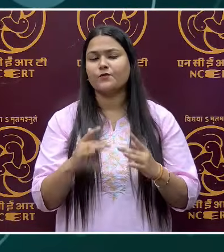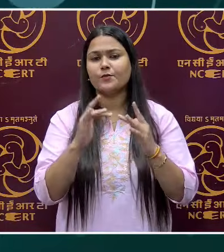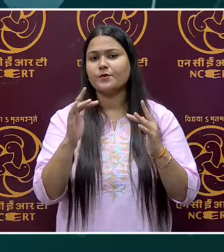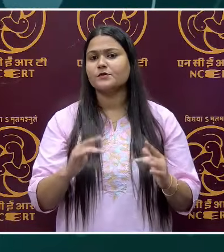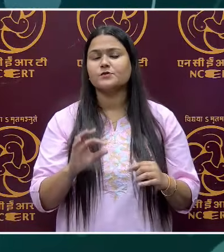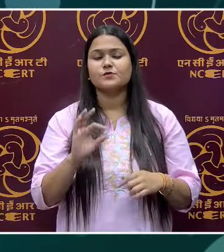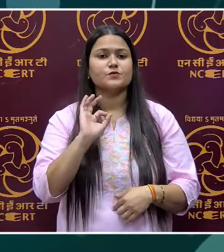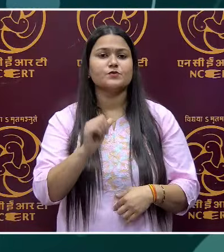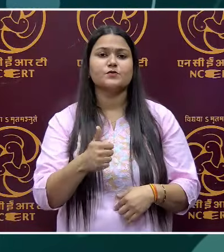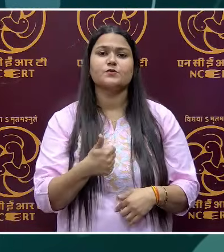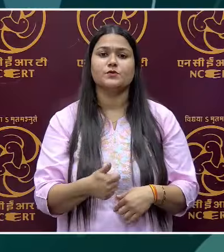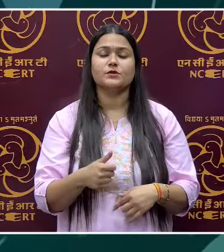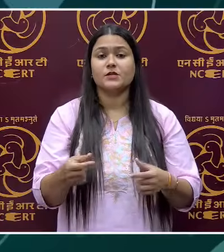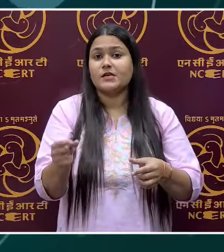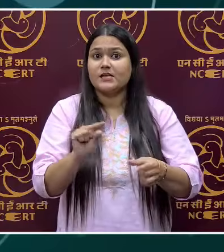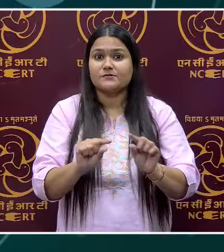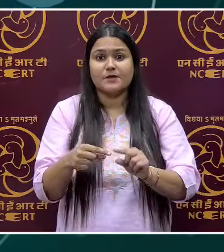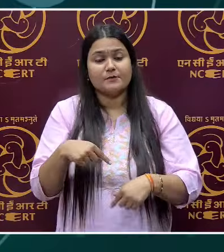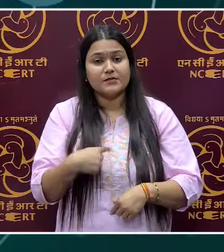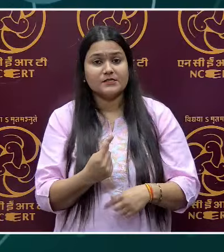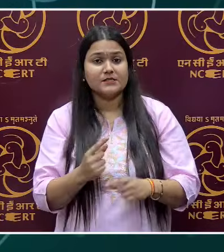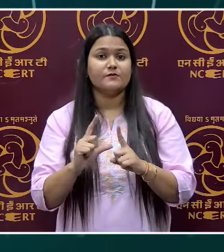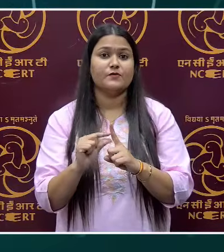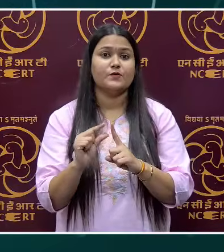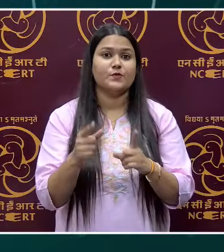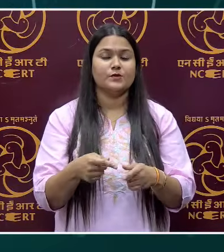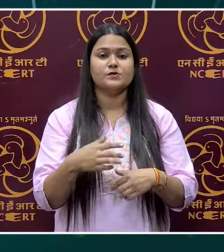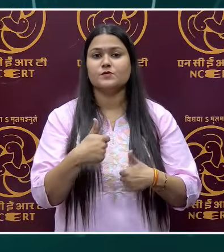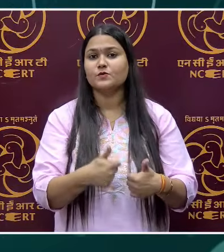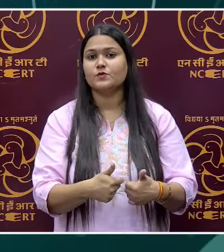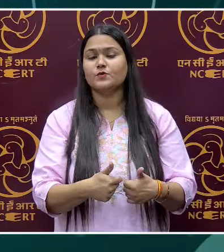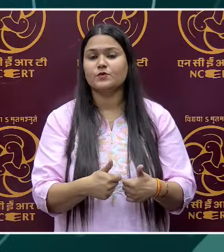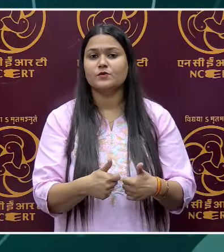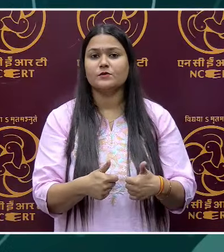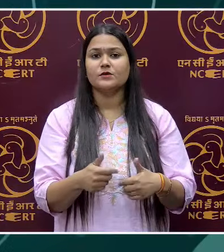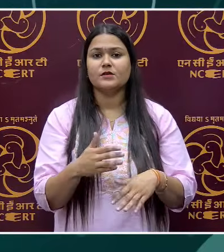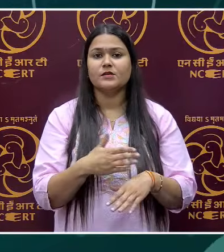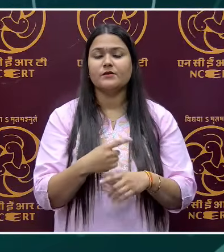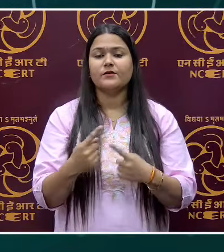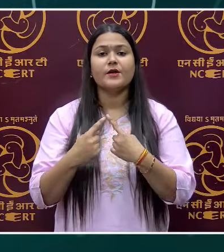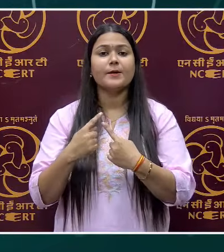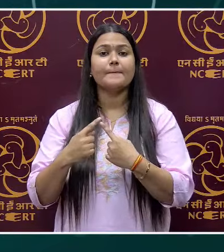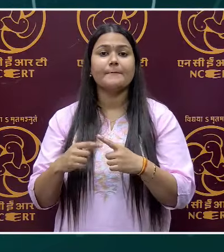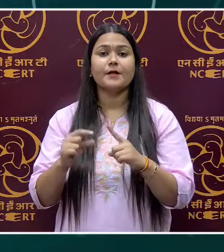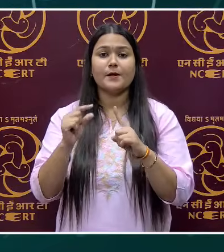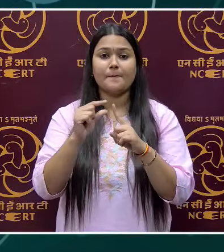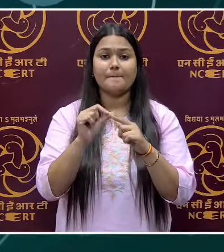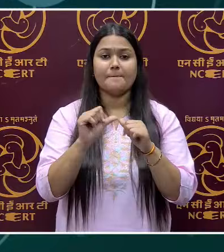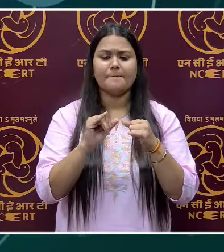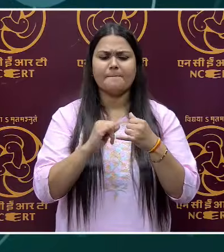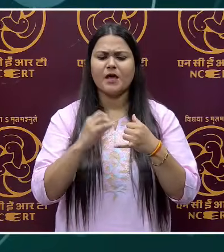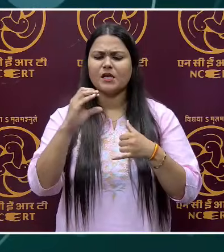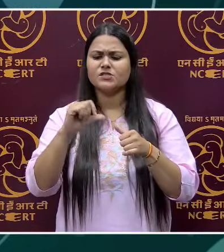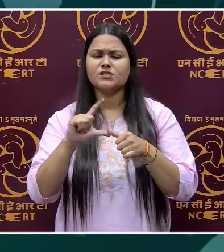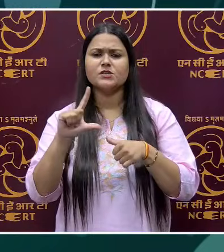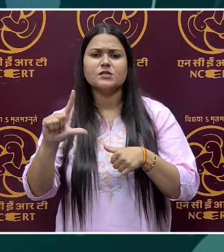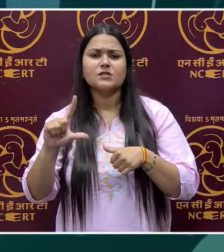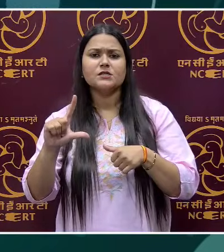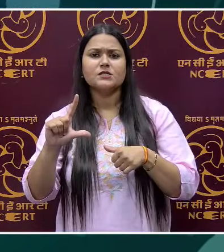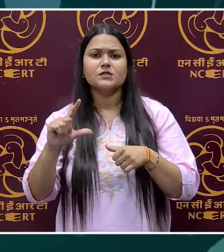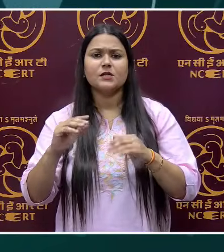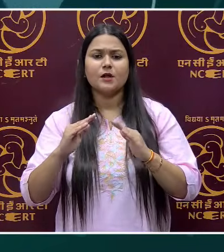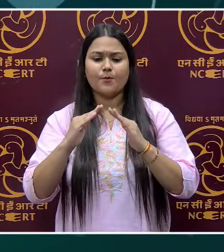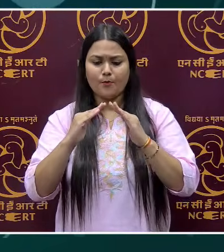these experiments and activities. Okay, great. So because we are going to talk about Pascal's triangle and see